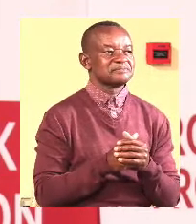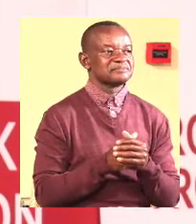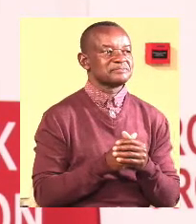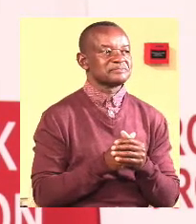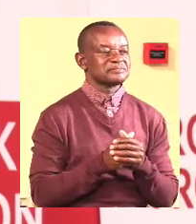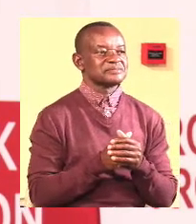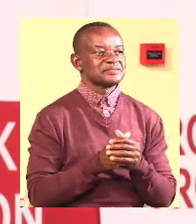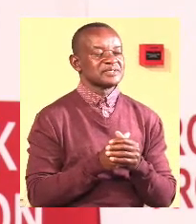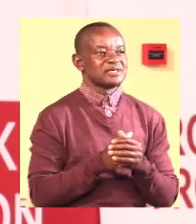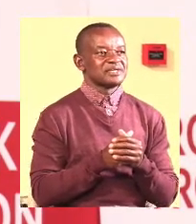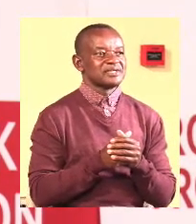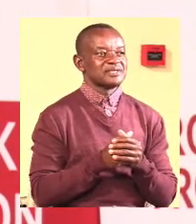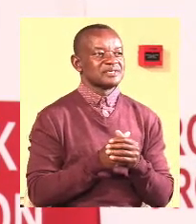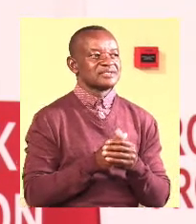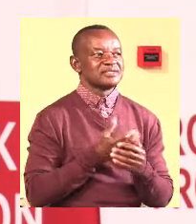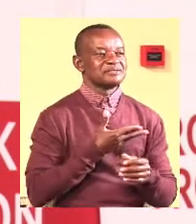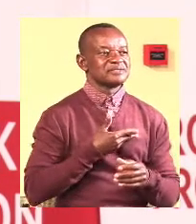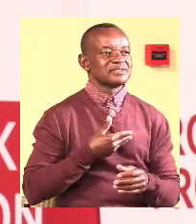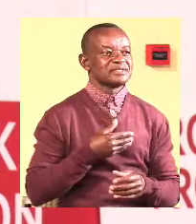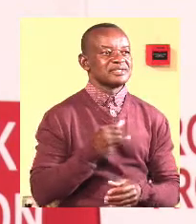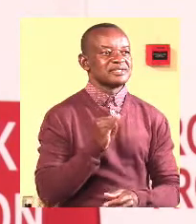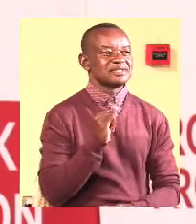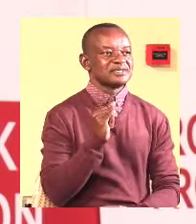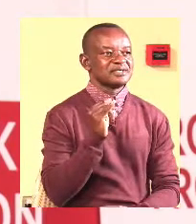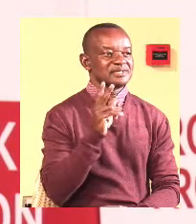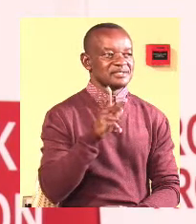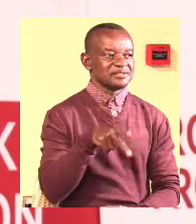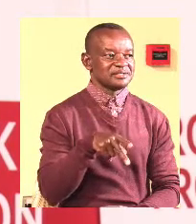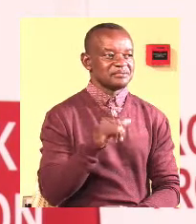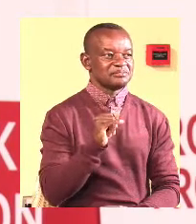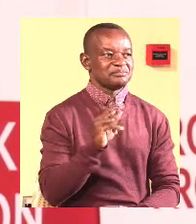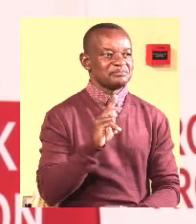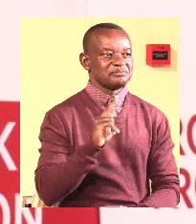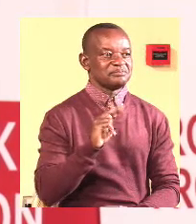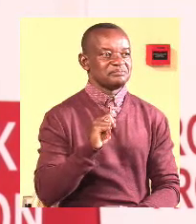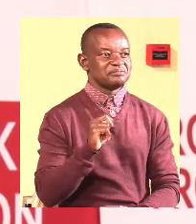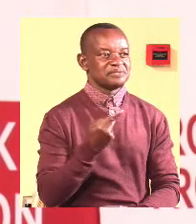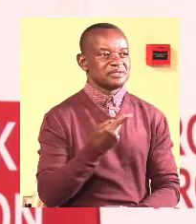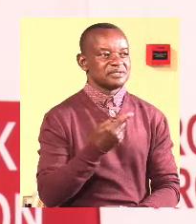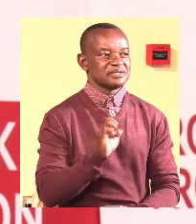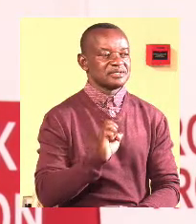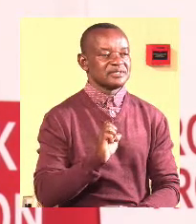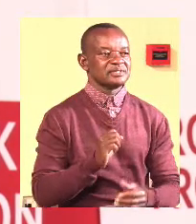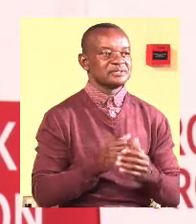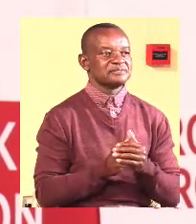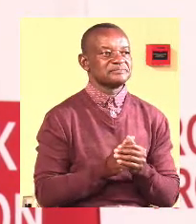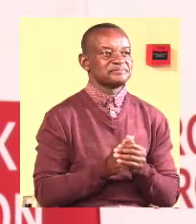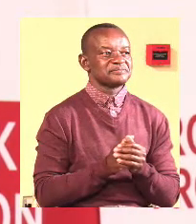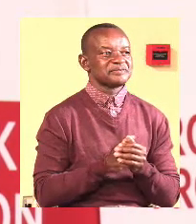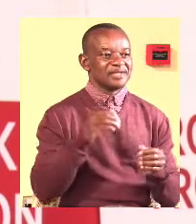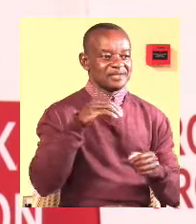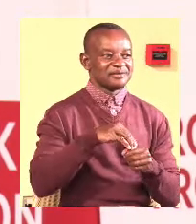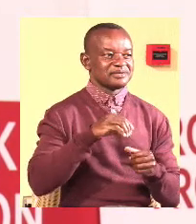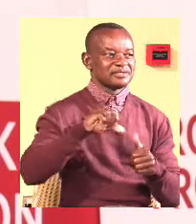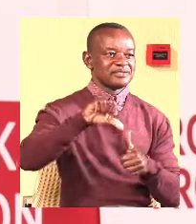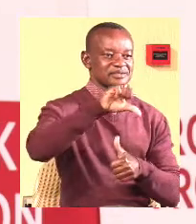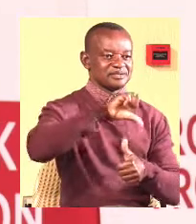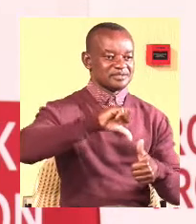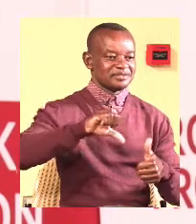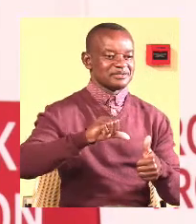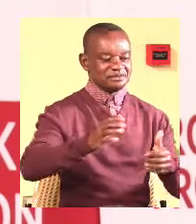regional health region officer, but also part of the social mobilization and